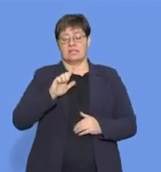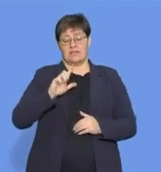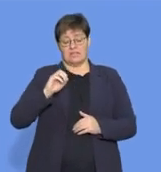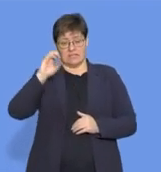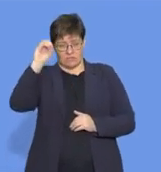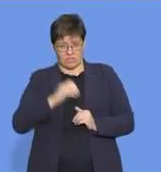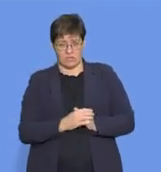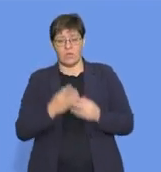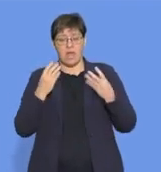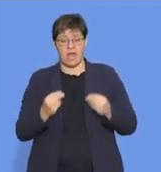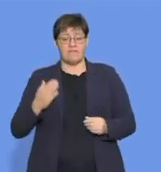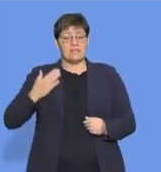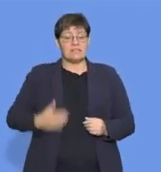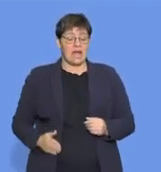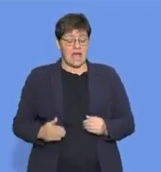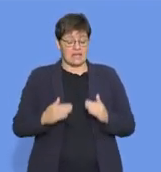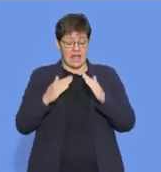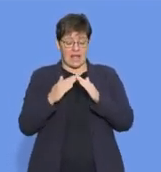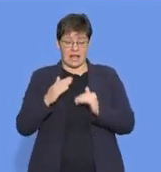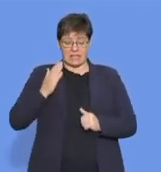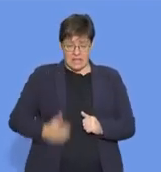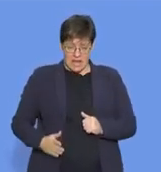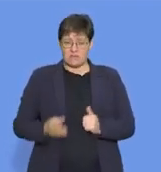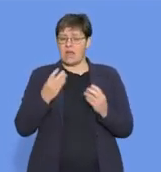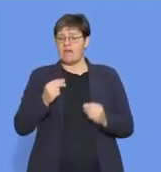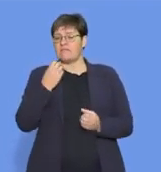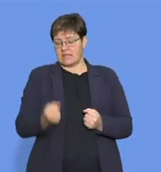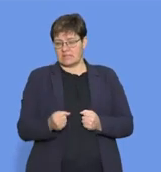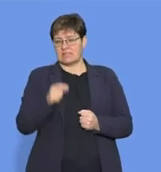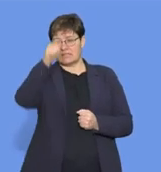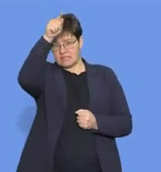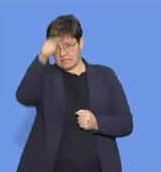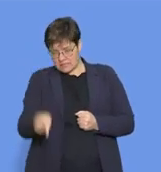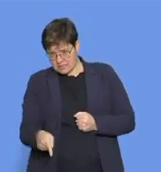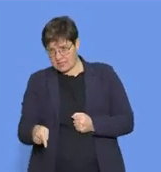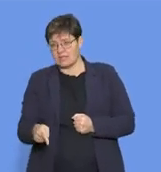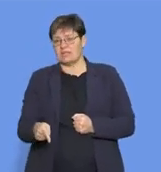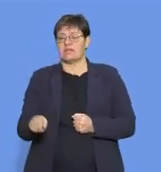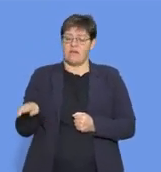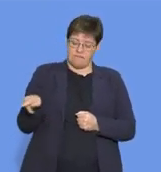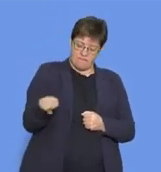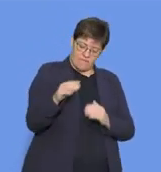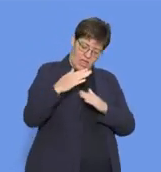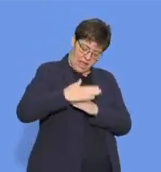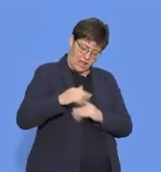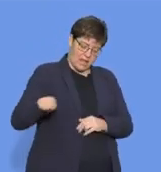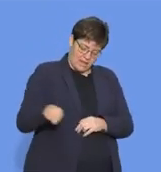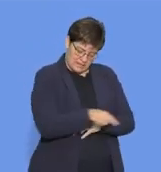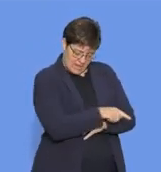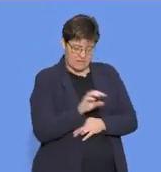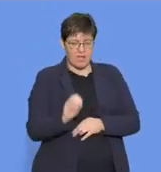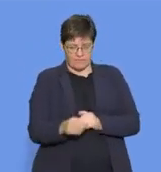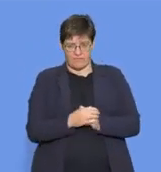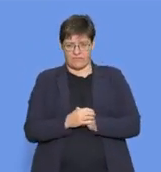degrees. Again, do we have side angle side? Let's double check this again. We've got a side. We've got an included angle. We've